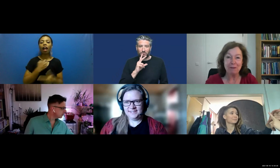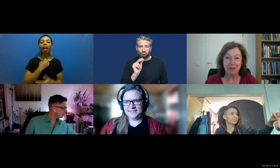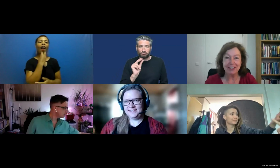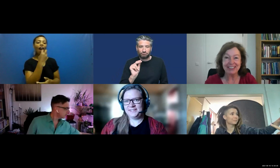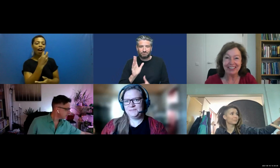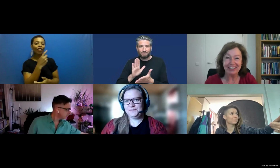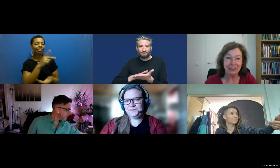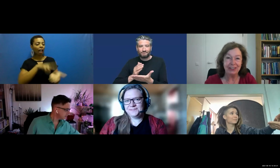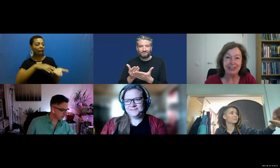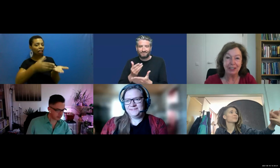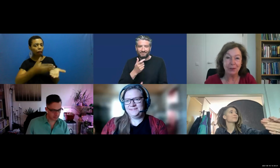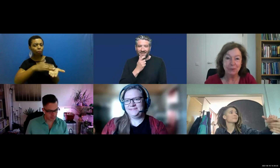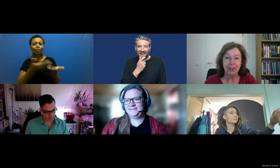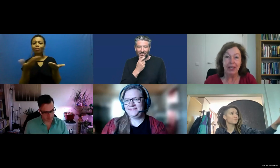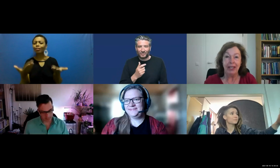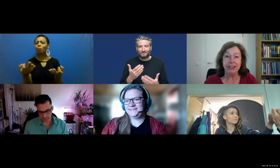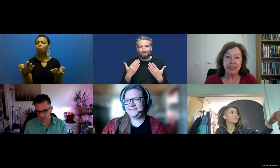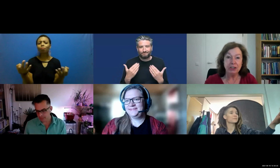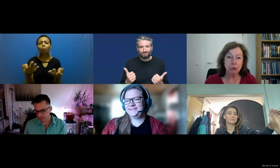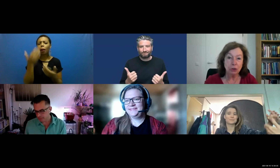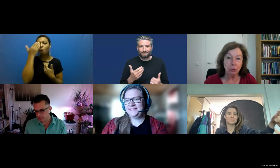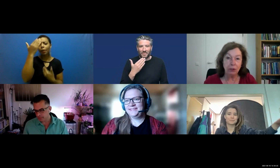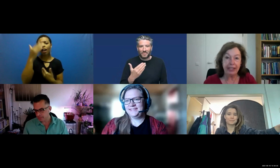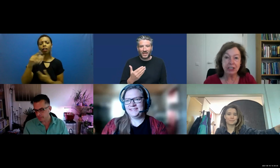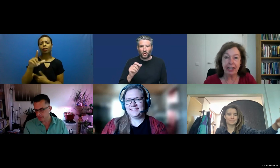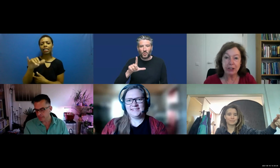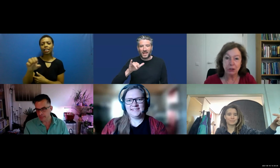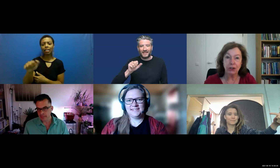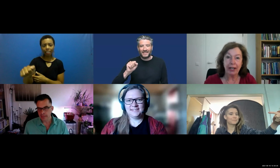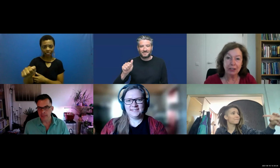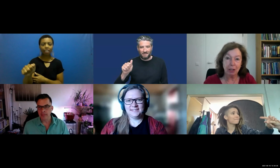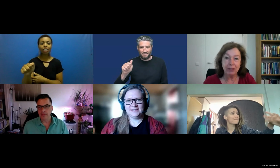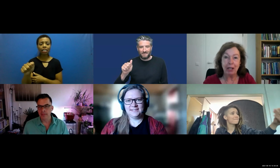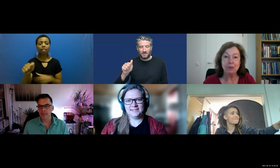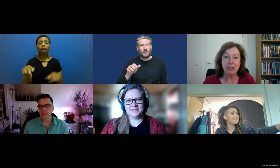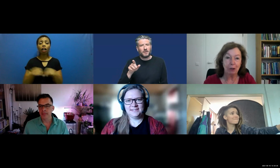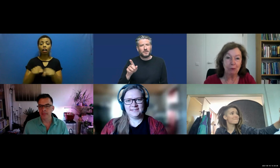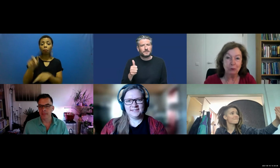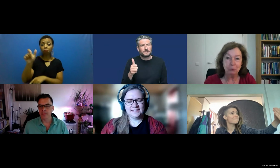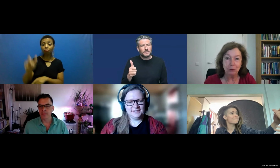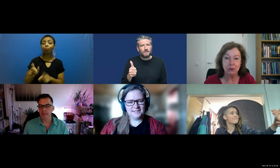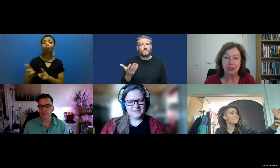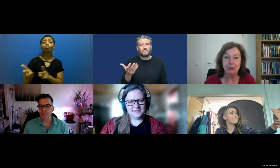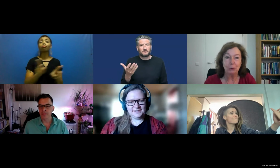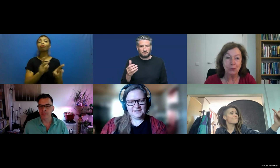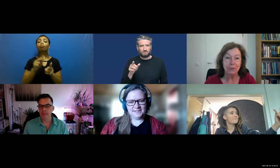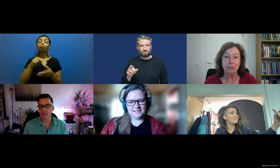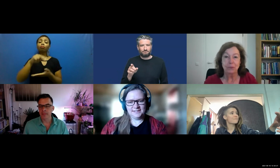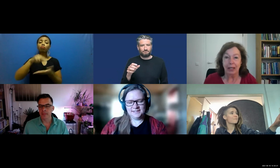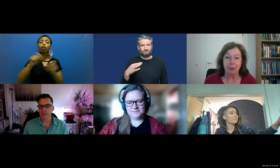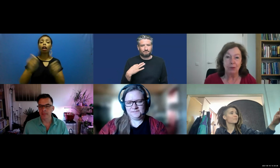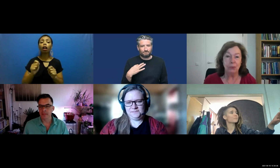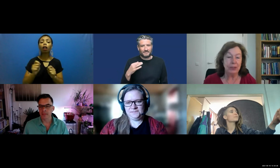you very much, Lisa. And she is also a guest lecturer sometimes at our university.